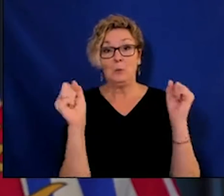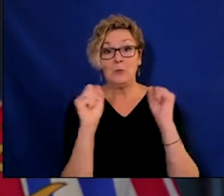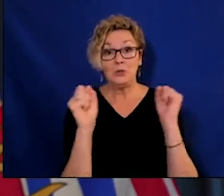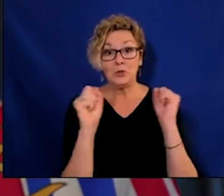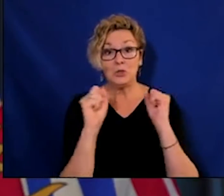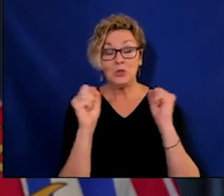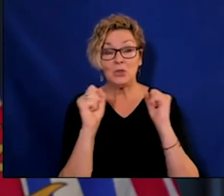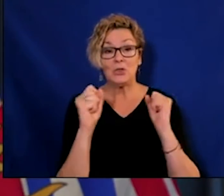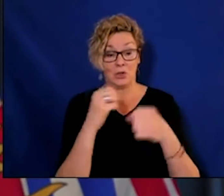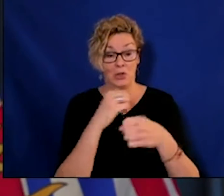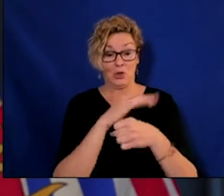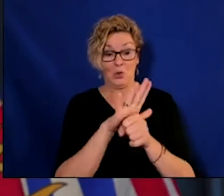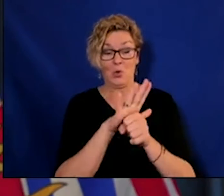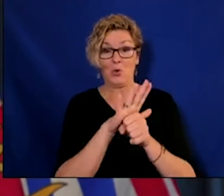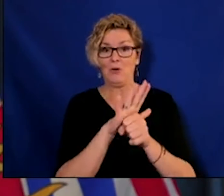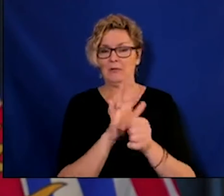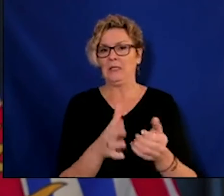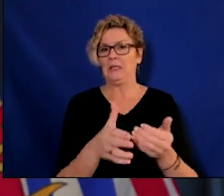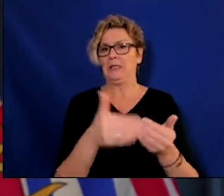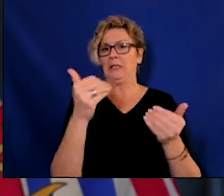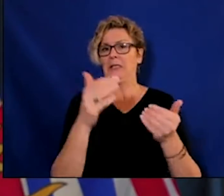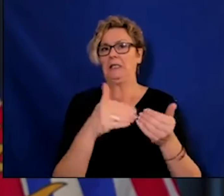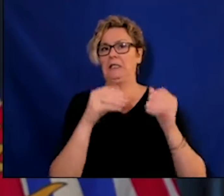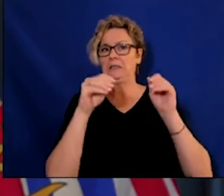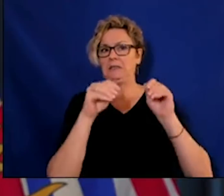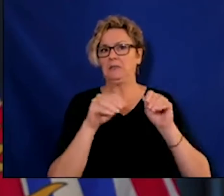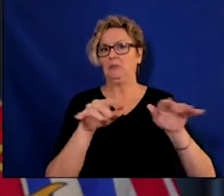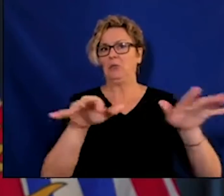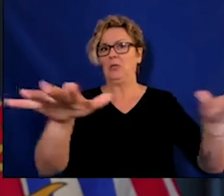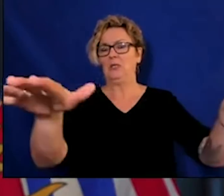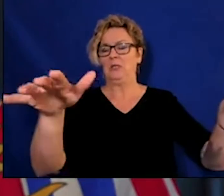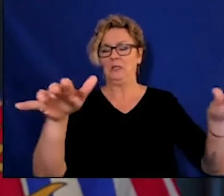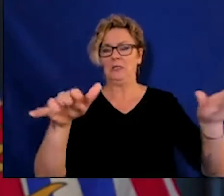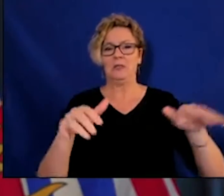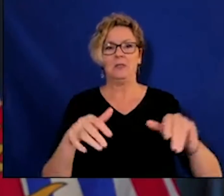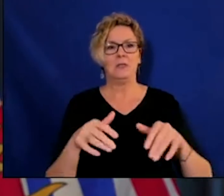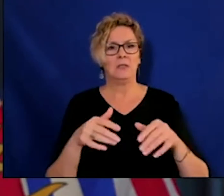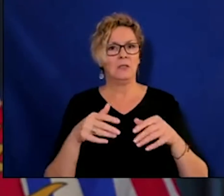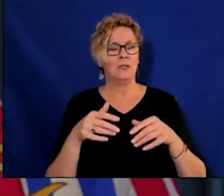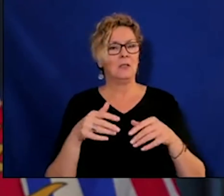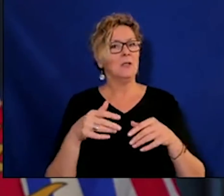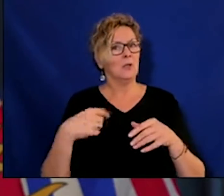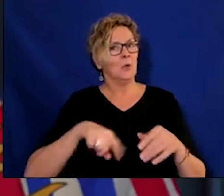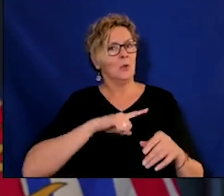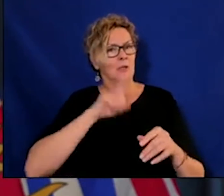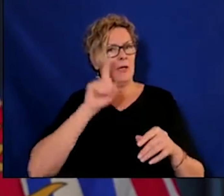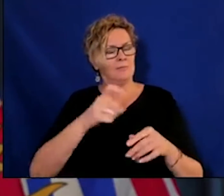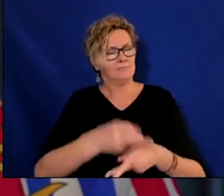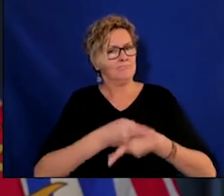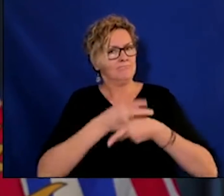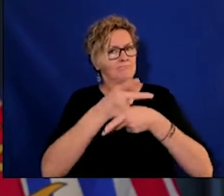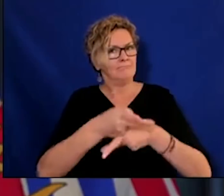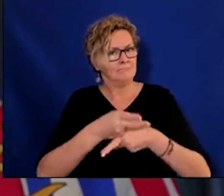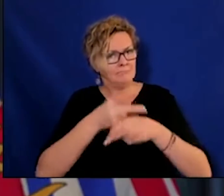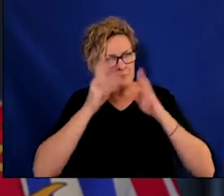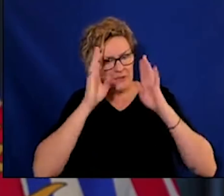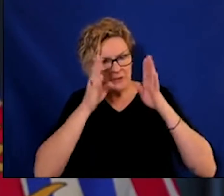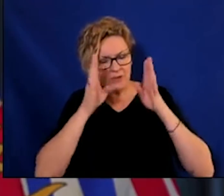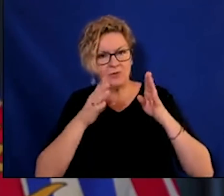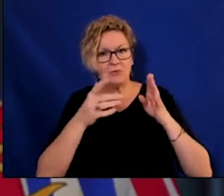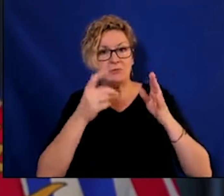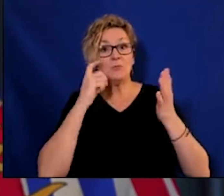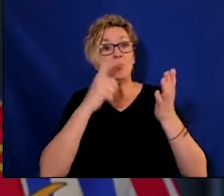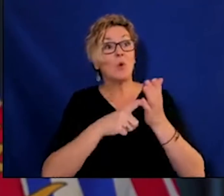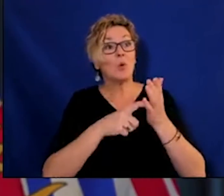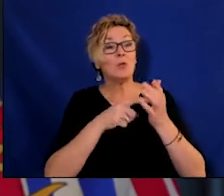that across the globe and across the country. And we need to pay attention to that, as we've seen increases in our healthcare system